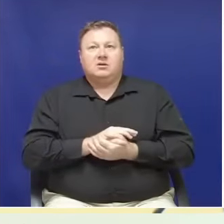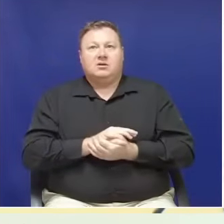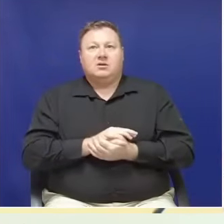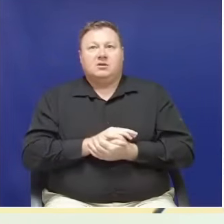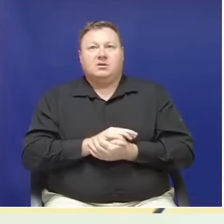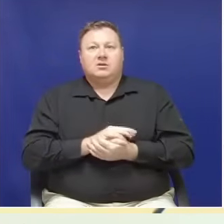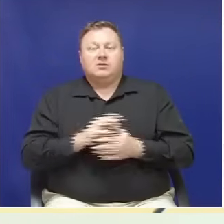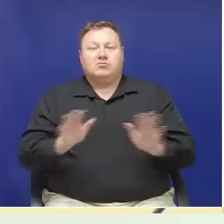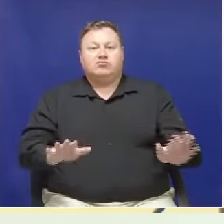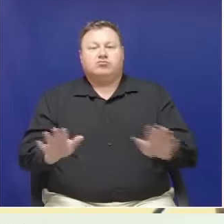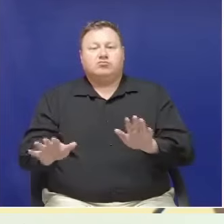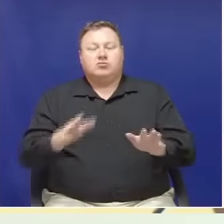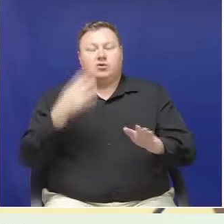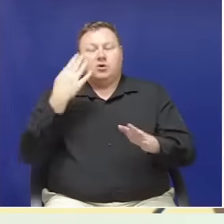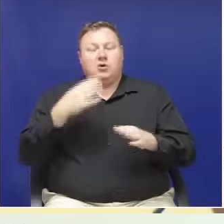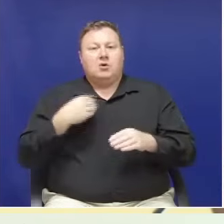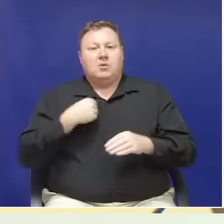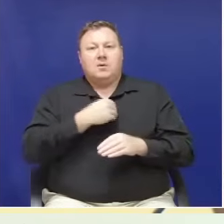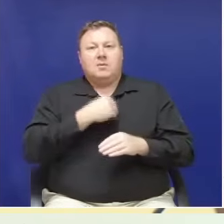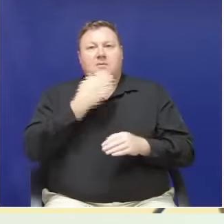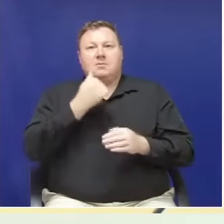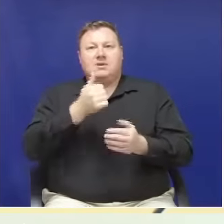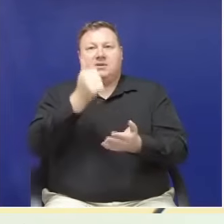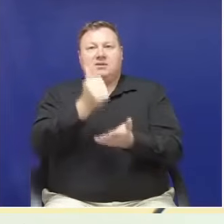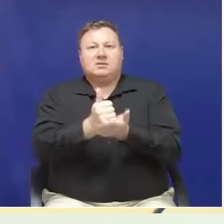Order, honourable members, please be seated.